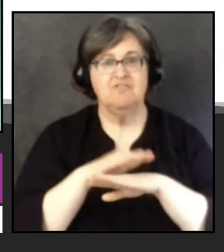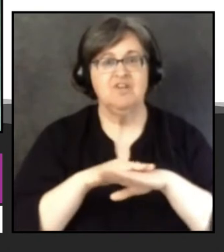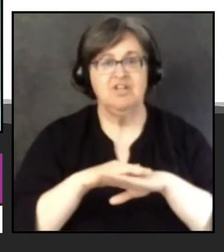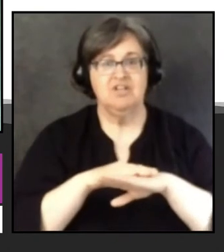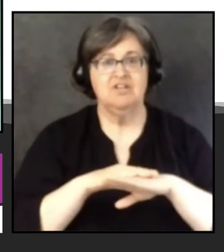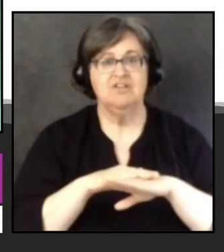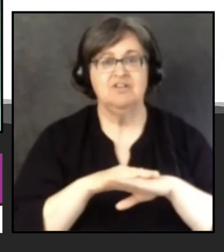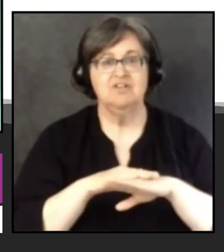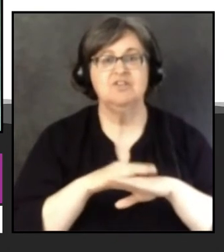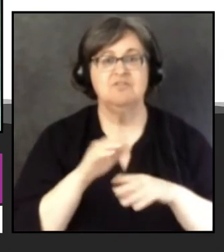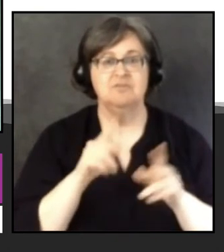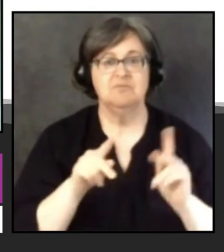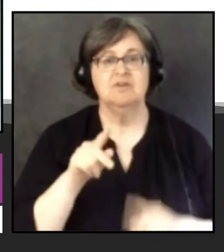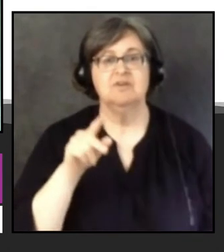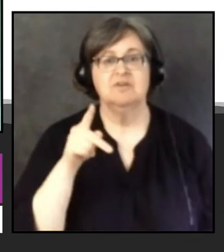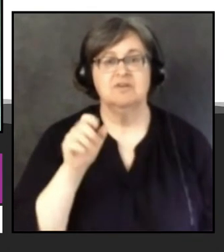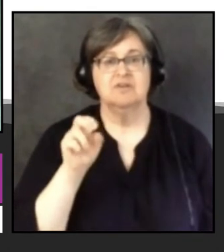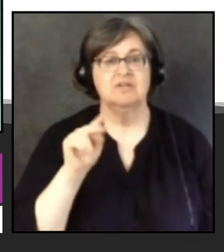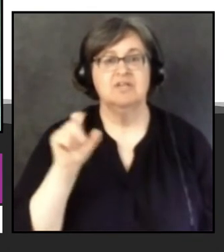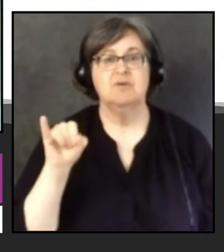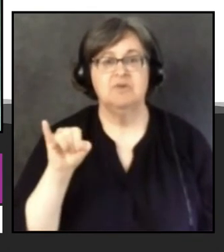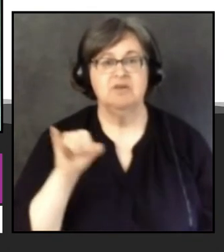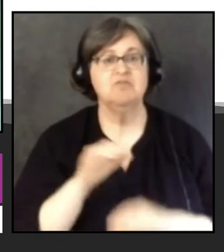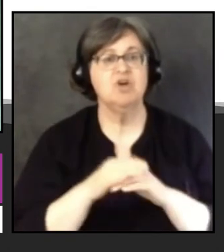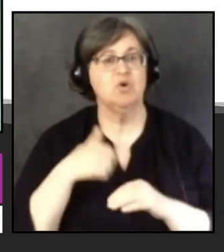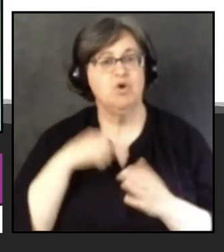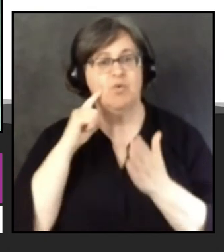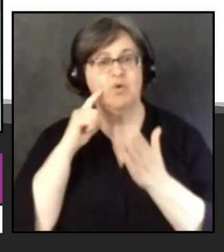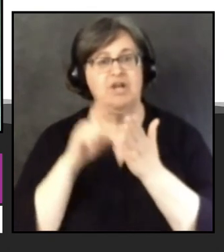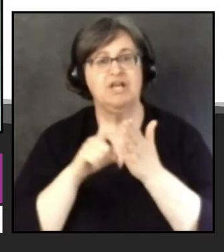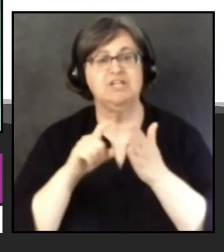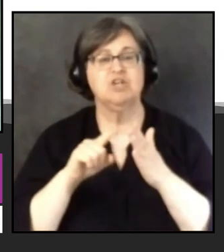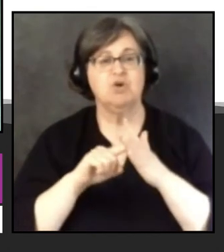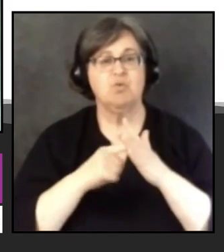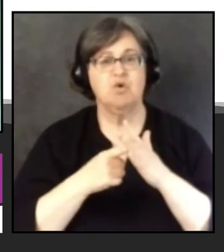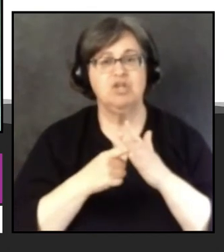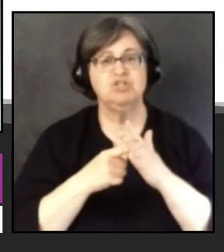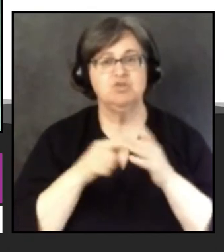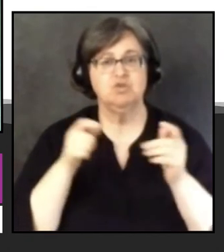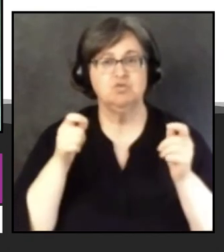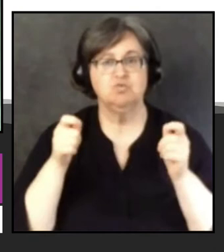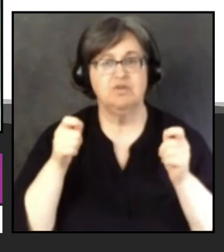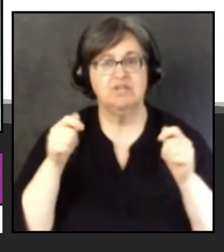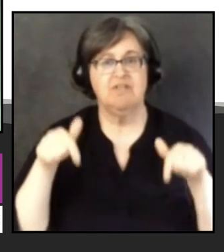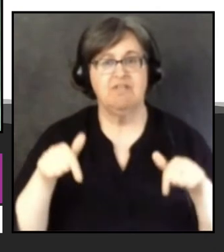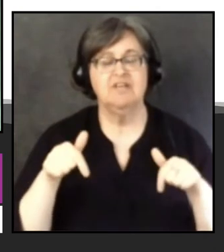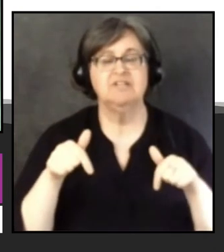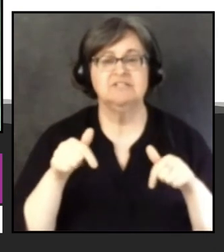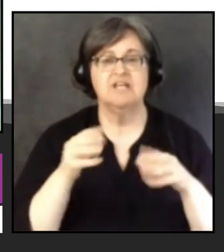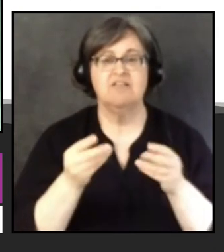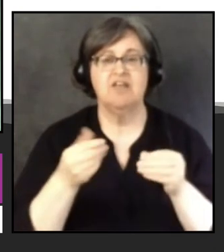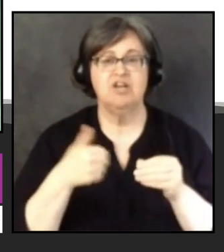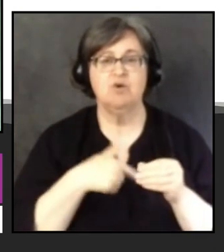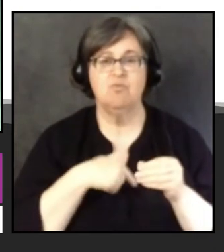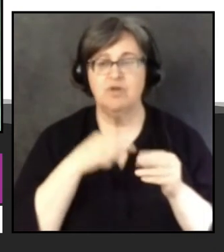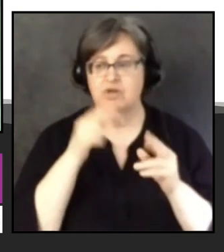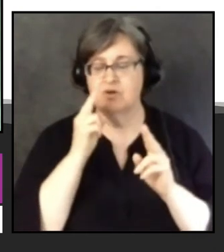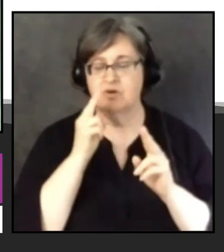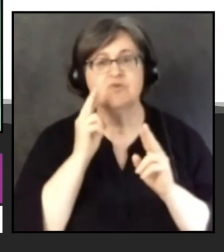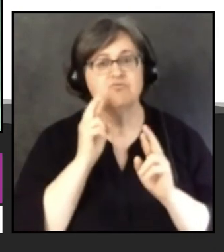Munsee Lenape. We recognize them as the original stewards of this land and pay respects to their elders